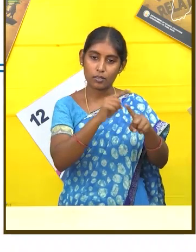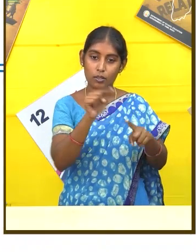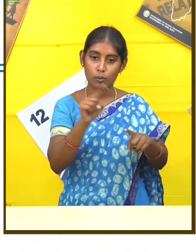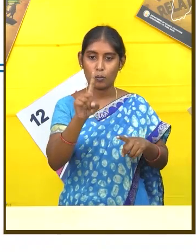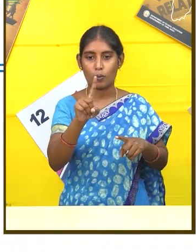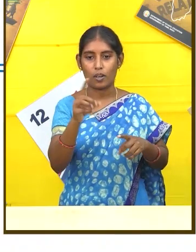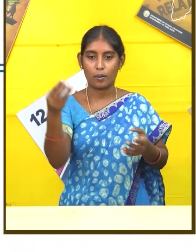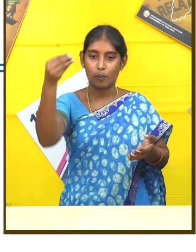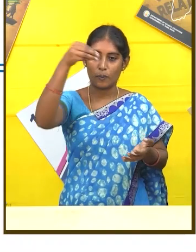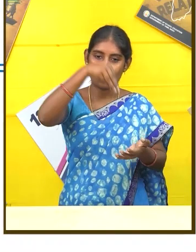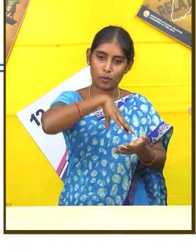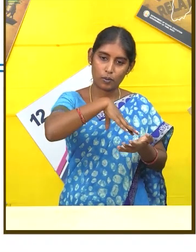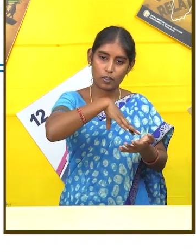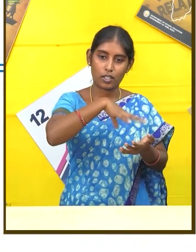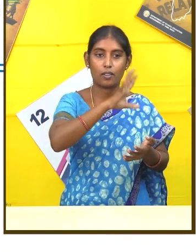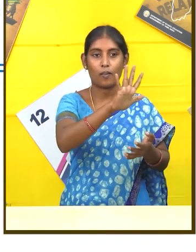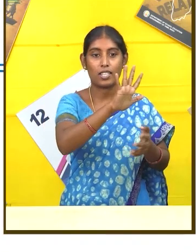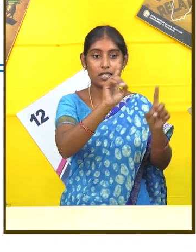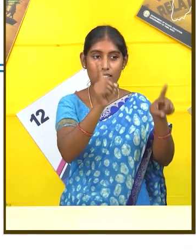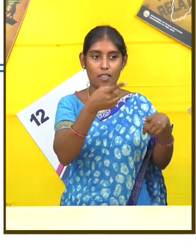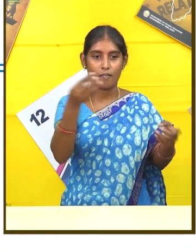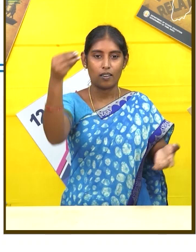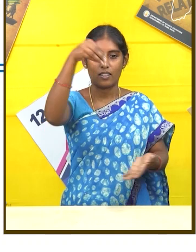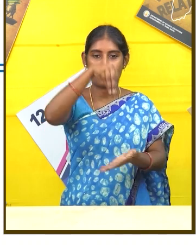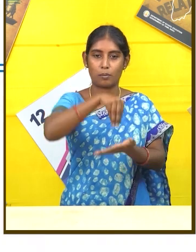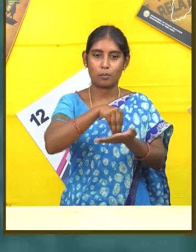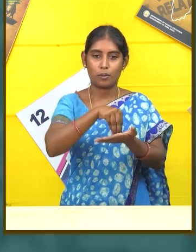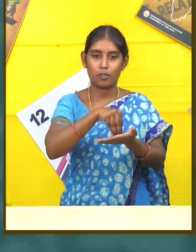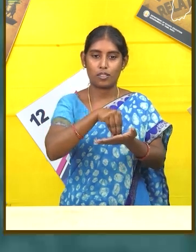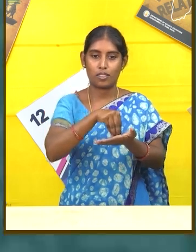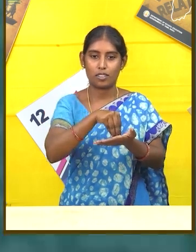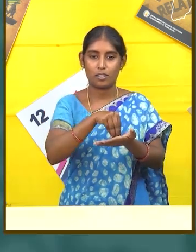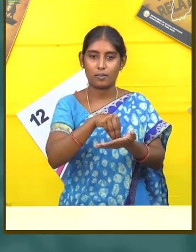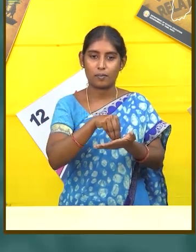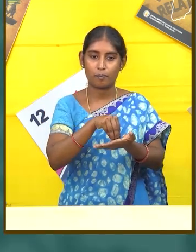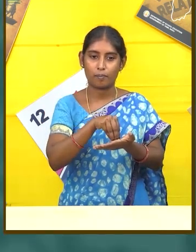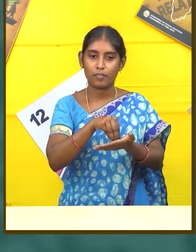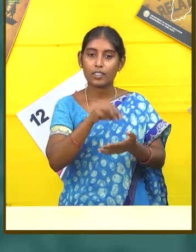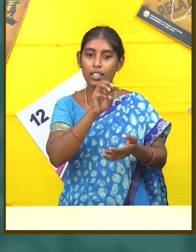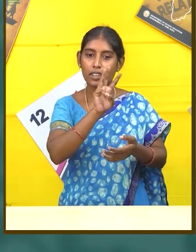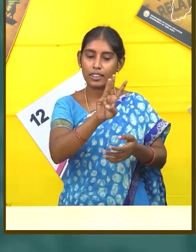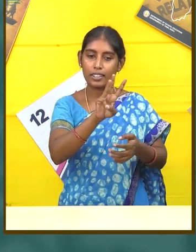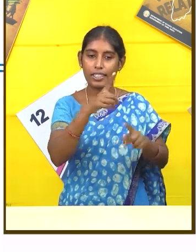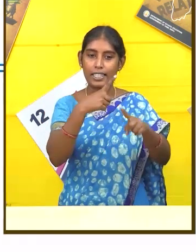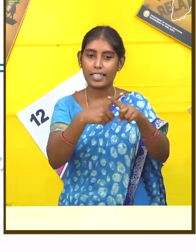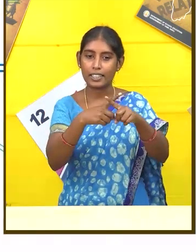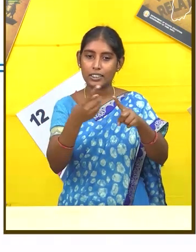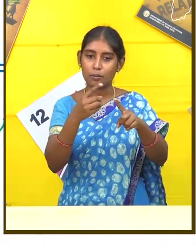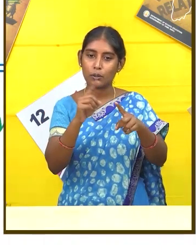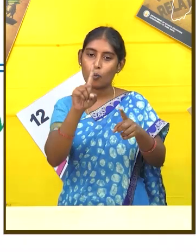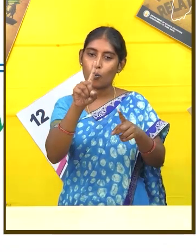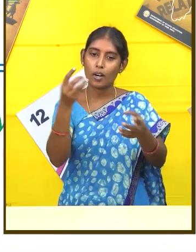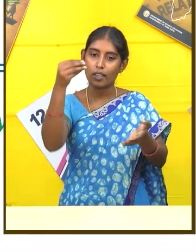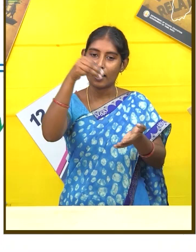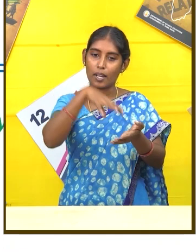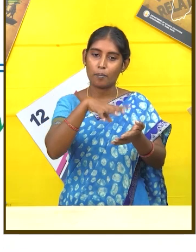I substituting the value of x equal to 1 in 5, then what we get? Let us see, equation 5, 3x plus